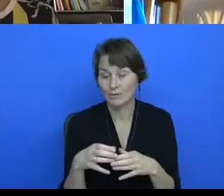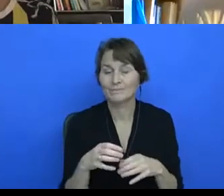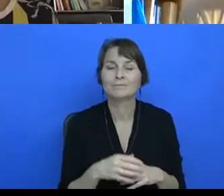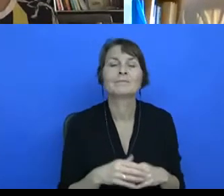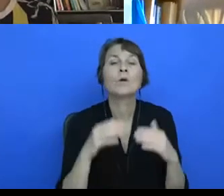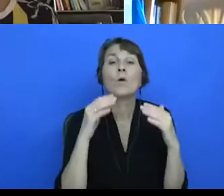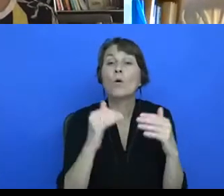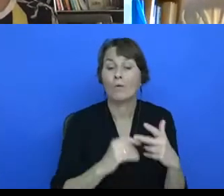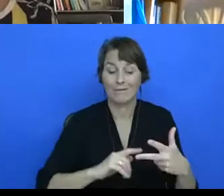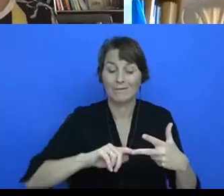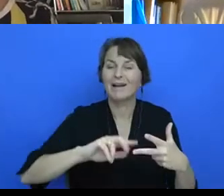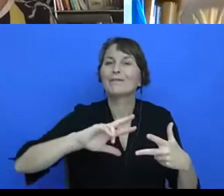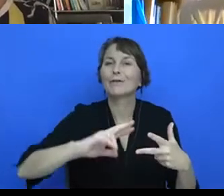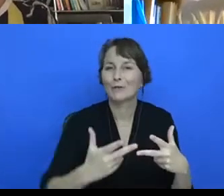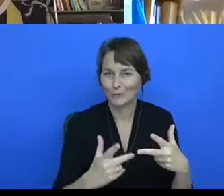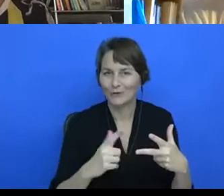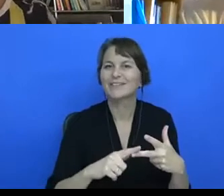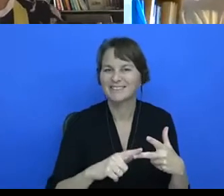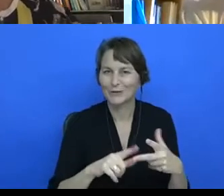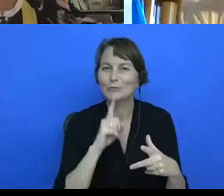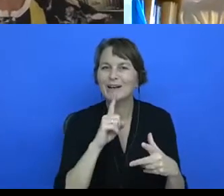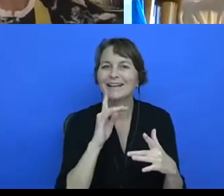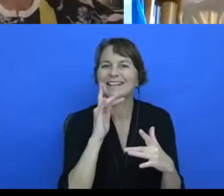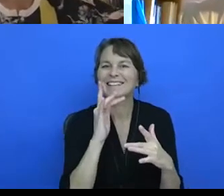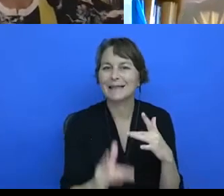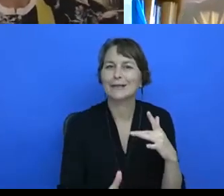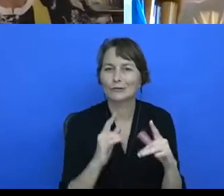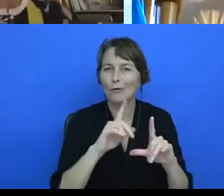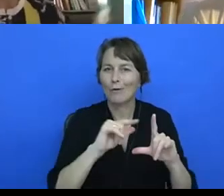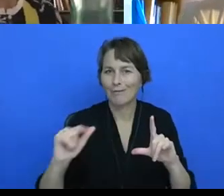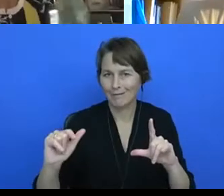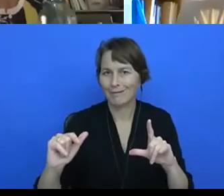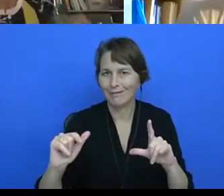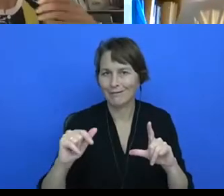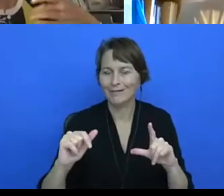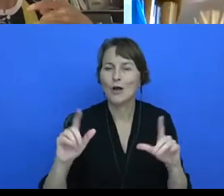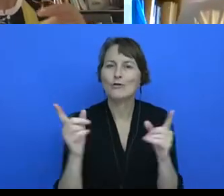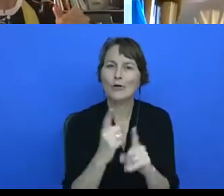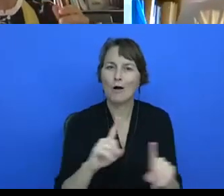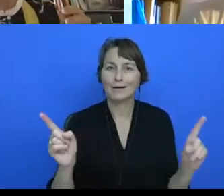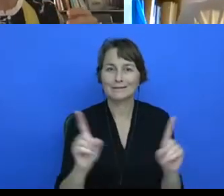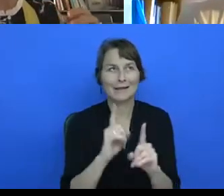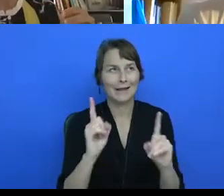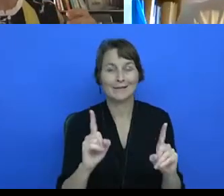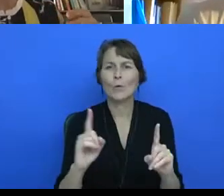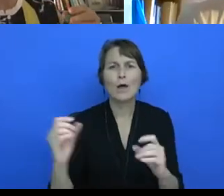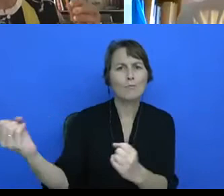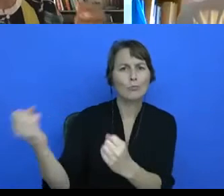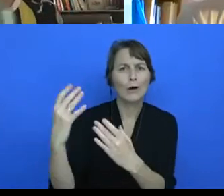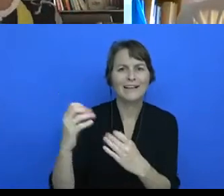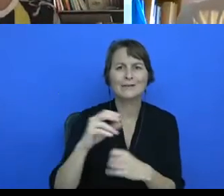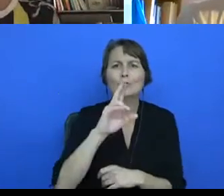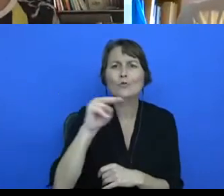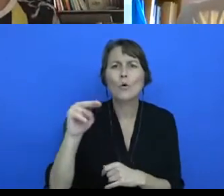taste of Norwegian folk music. So that was broadcast live from a farm in the middle of nowhere/Norway. And we had some